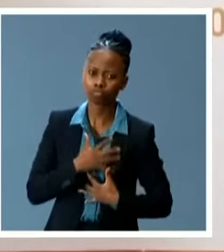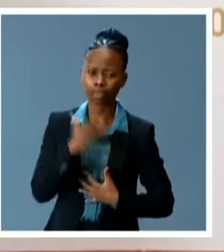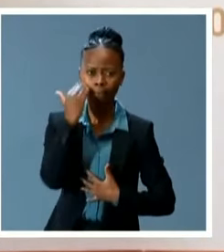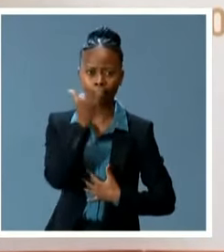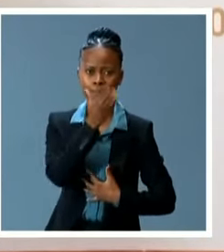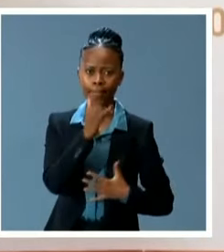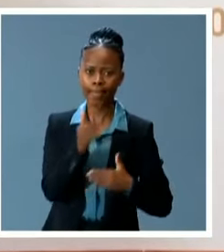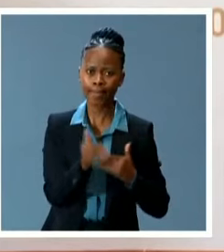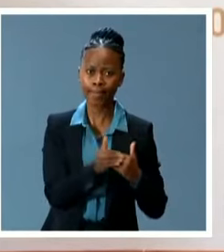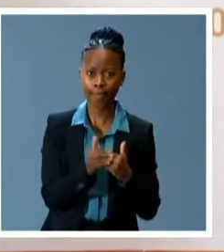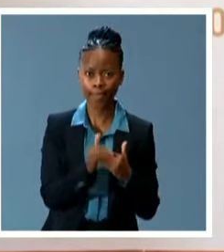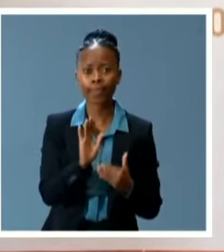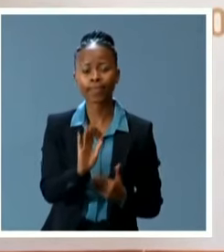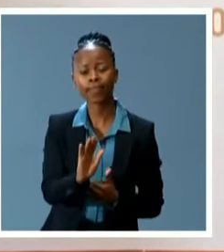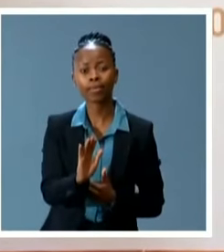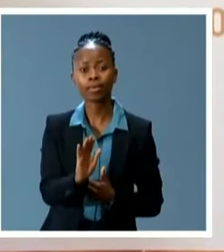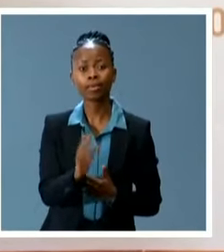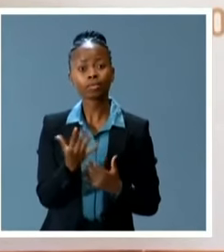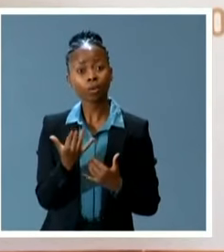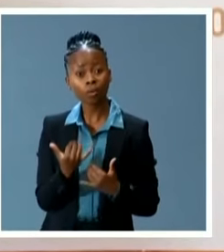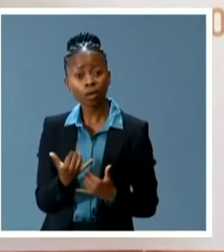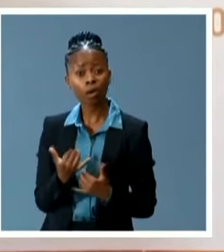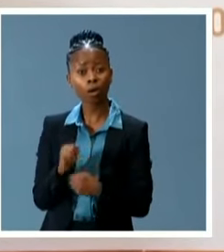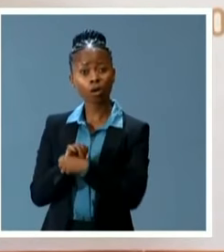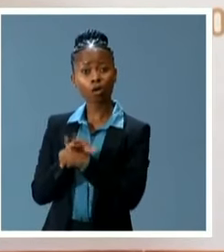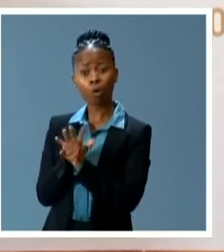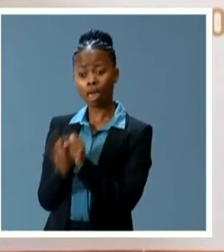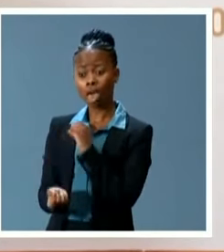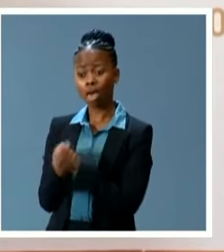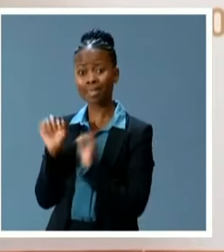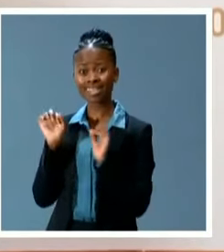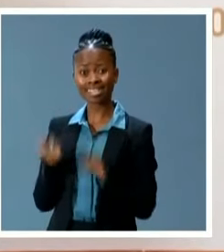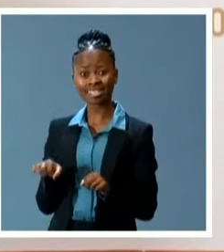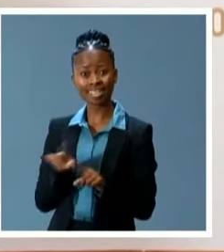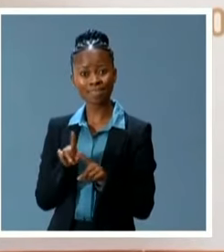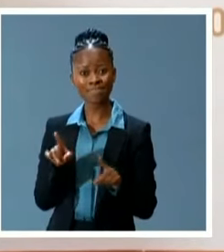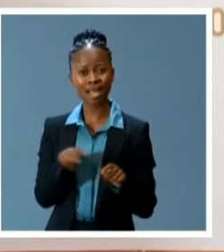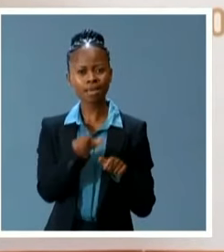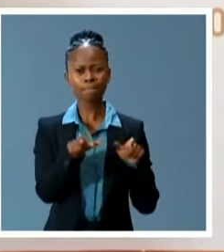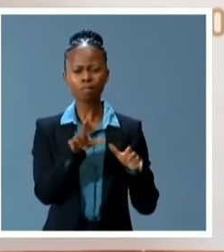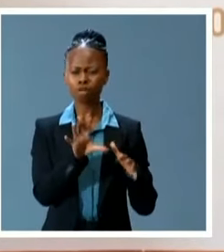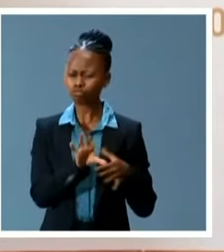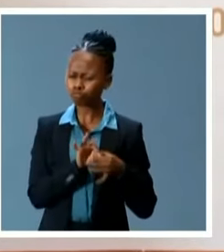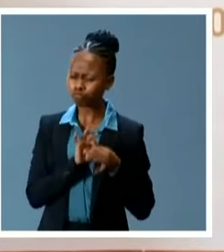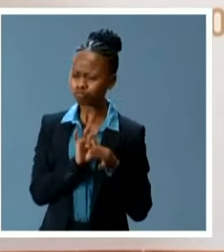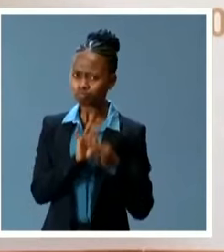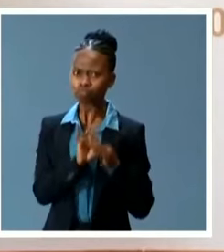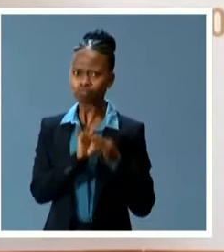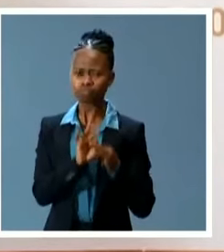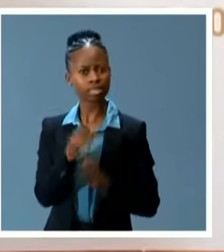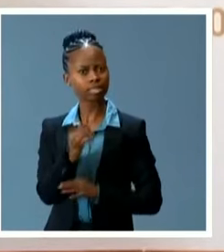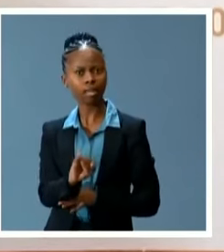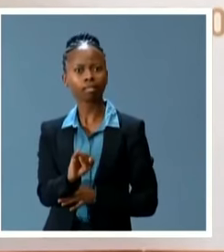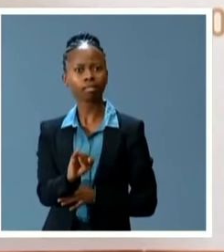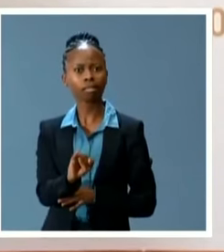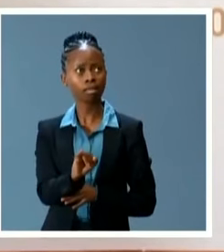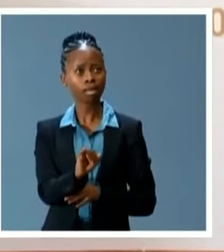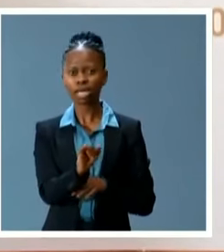this pandemic has revived the bonds of solidarity amongst nations of the